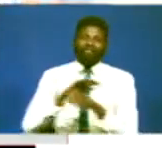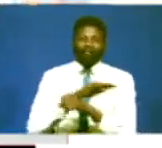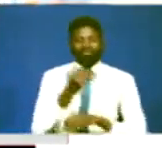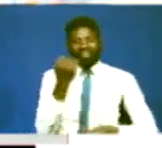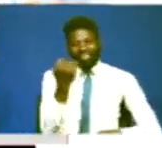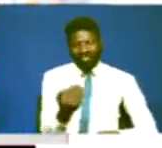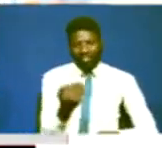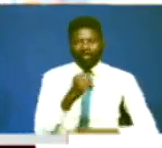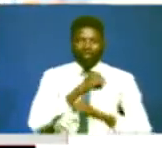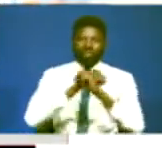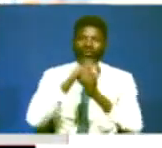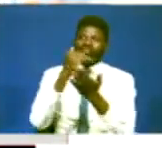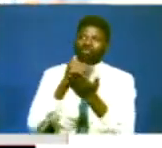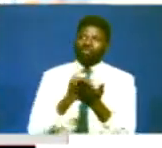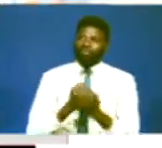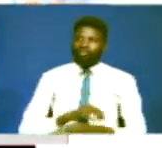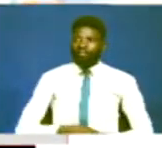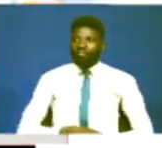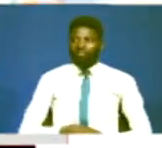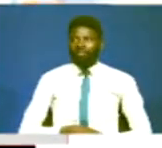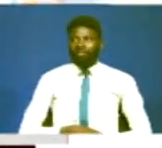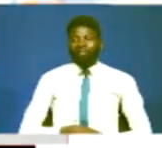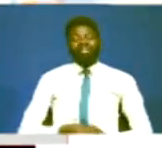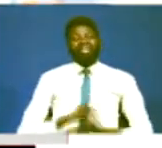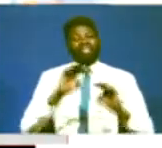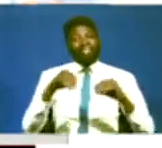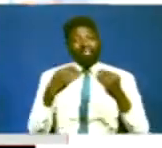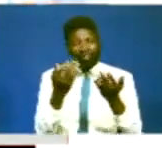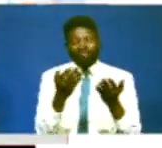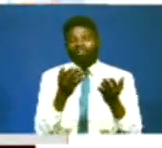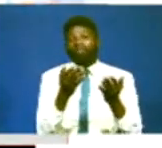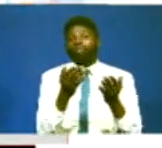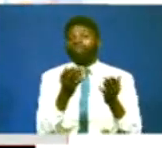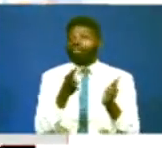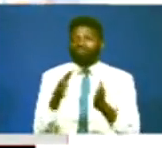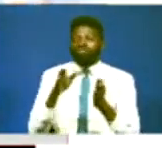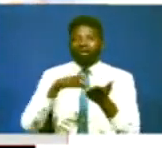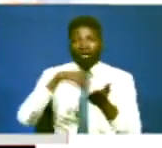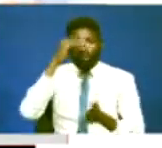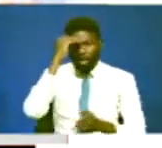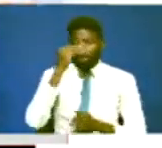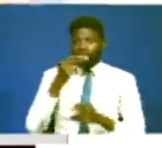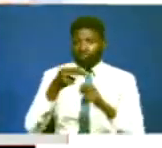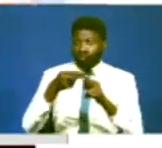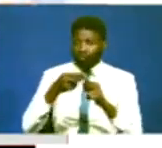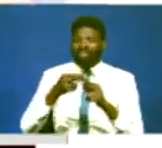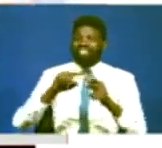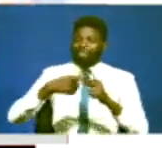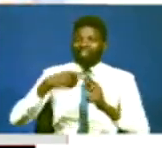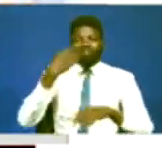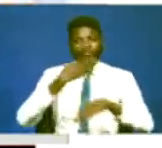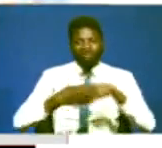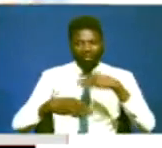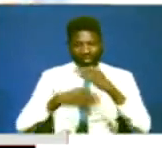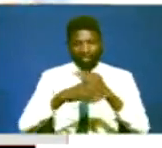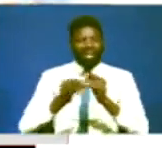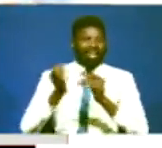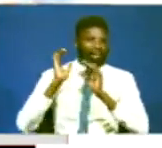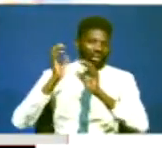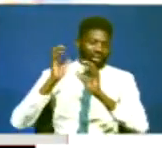kusoma, tunawaleta kwa the Kilifi Rescue Center ambayo hivi karibuni itaanza kujengwa ili watoto waweze kuwa na